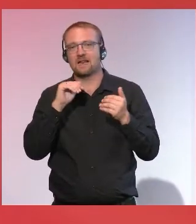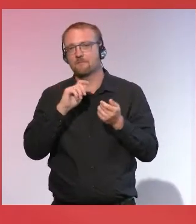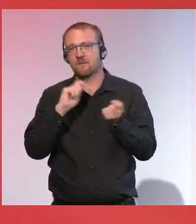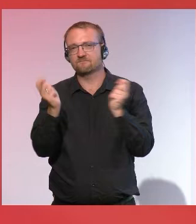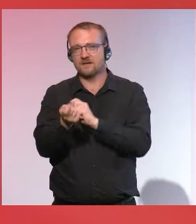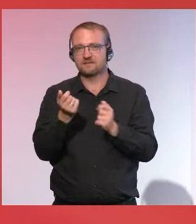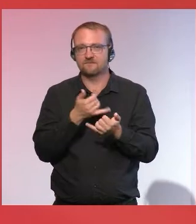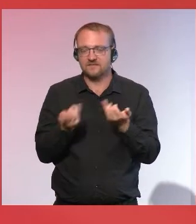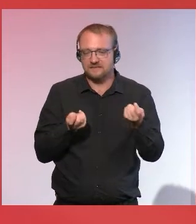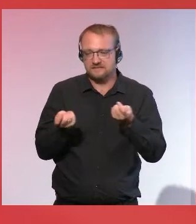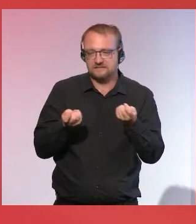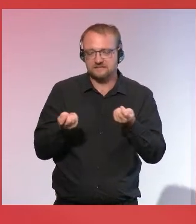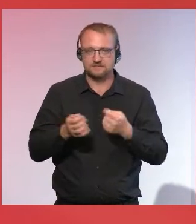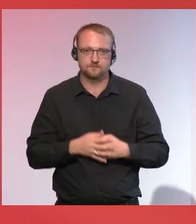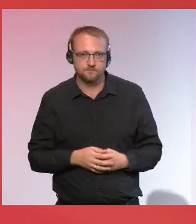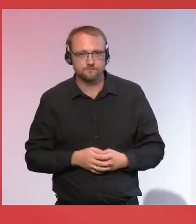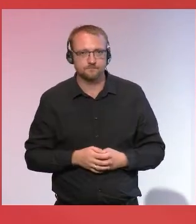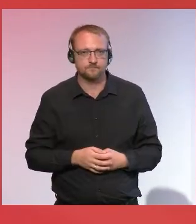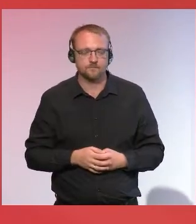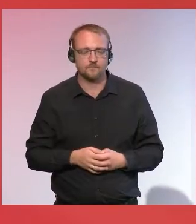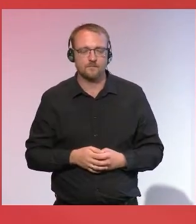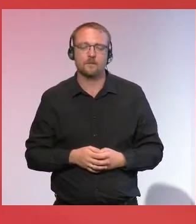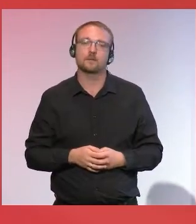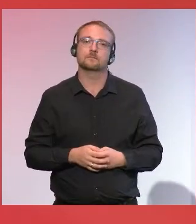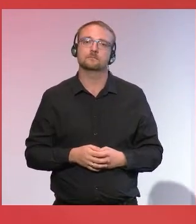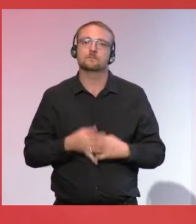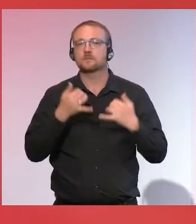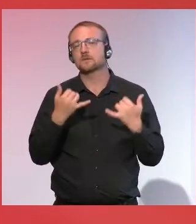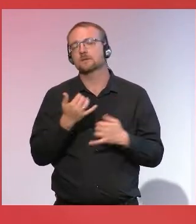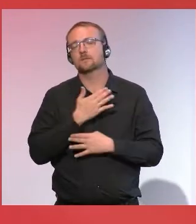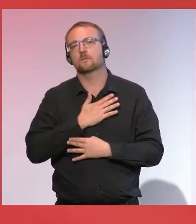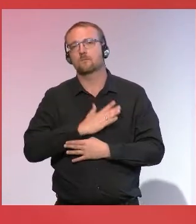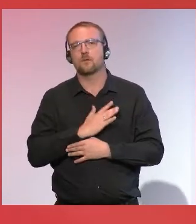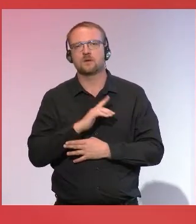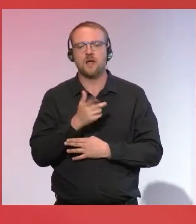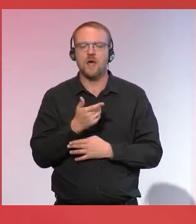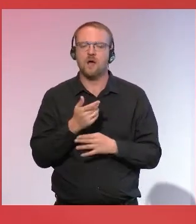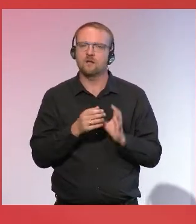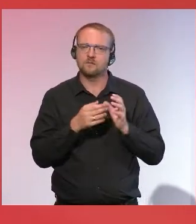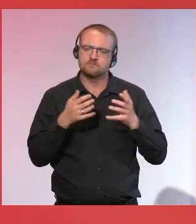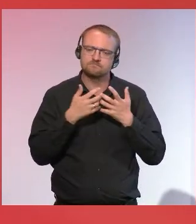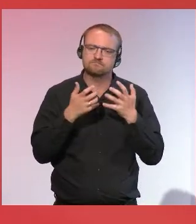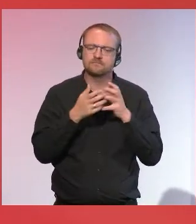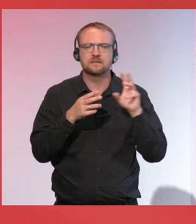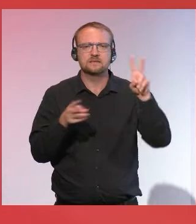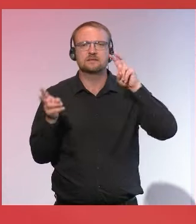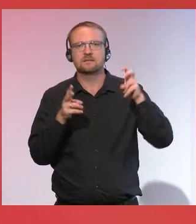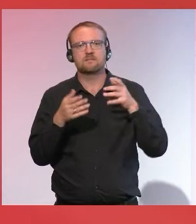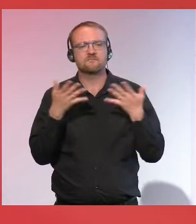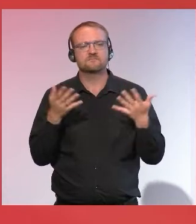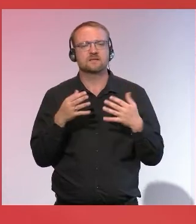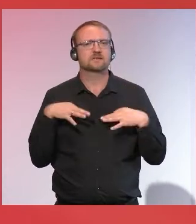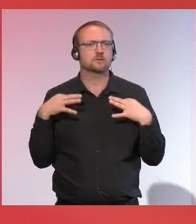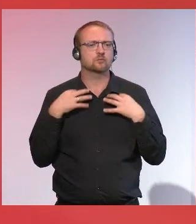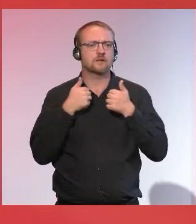So if I move on to some of these health effects, I'll start with the heat-related effects of climate change.